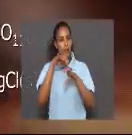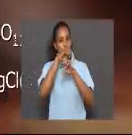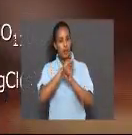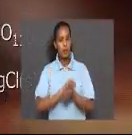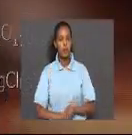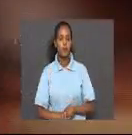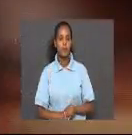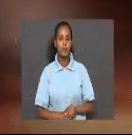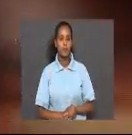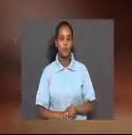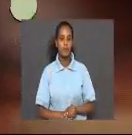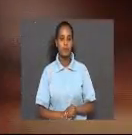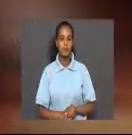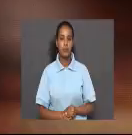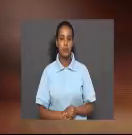Time's up.